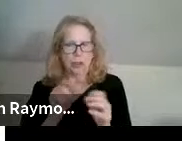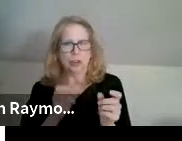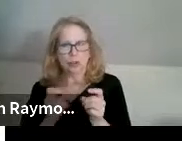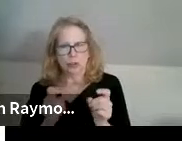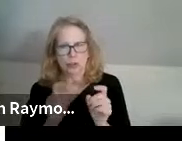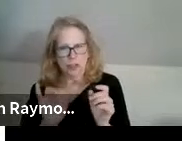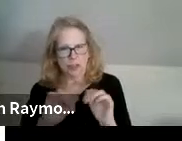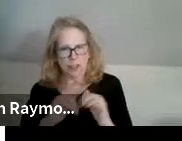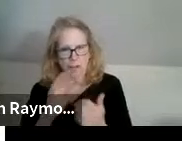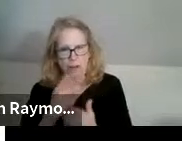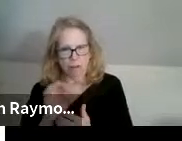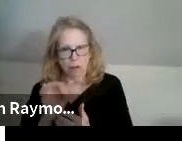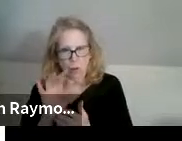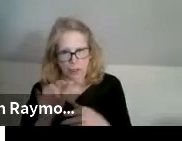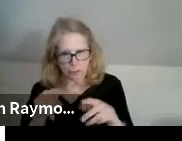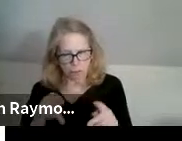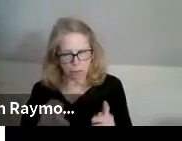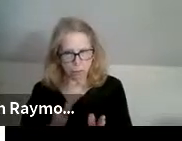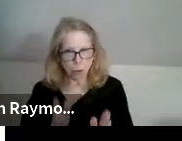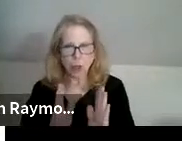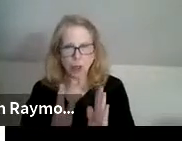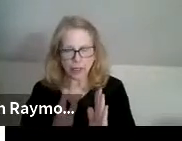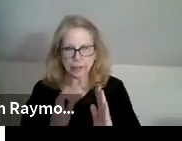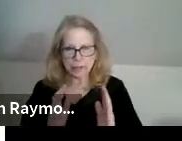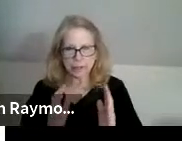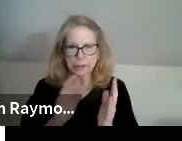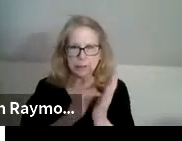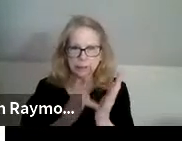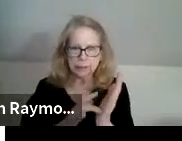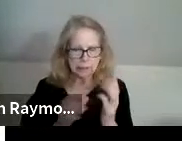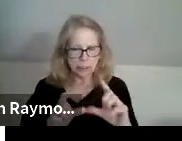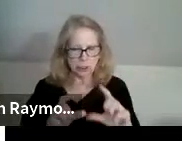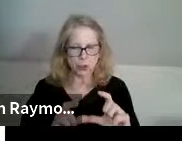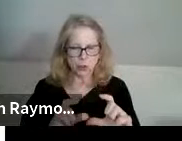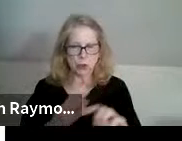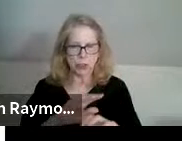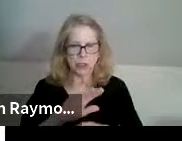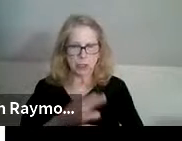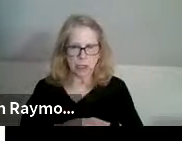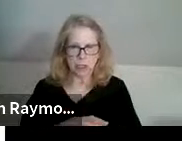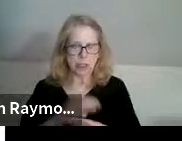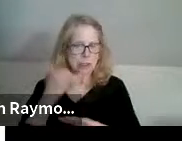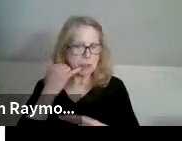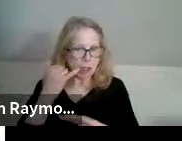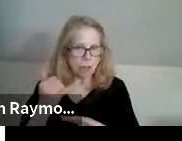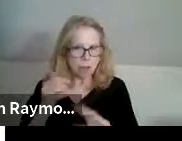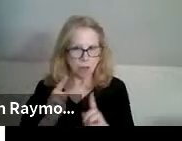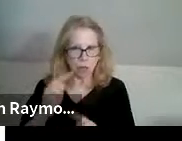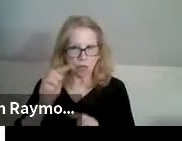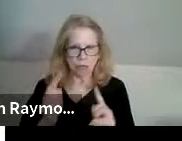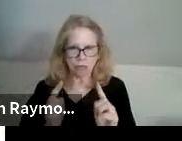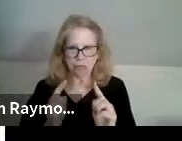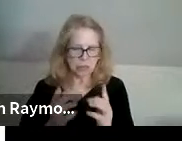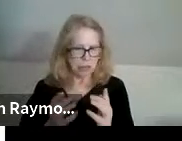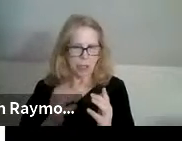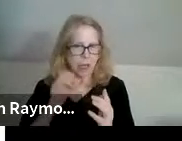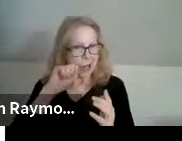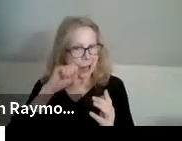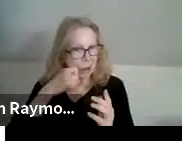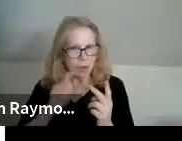how 508 permits a touchscreen on a cell phone.